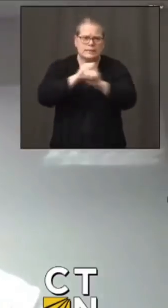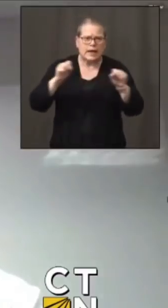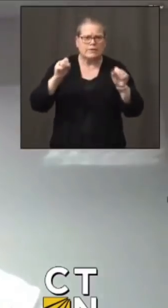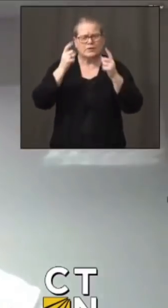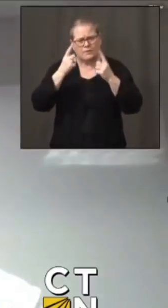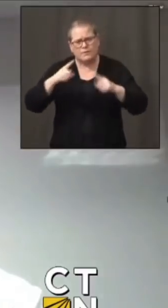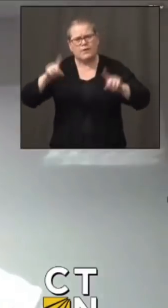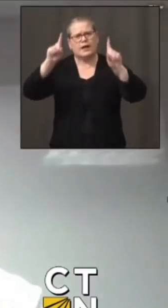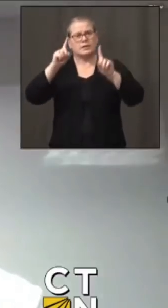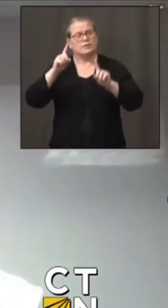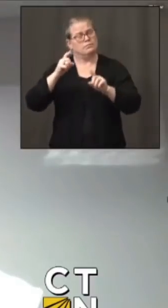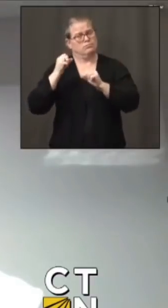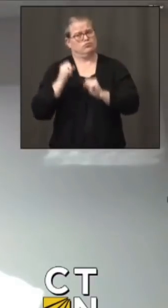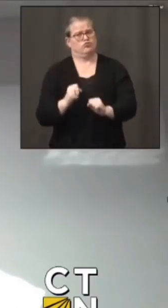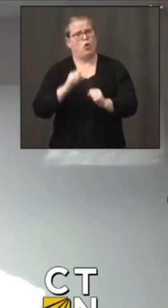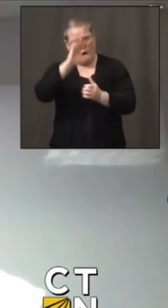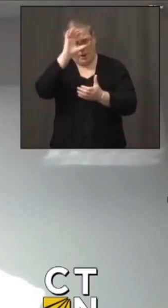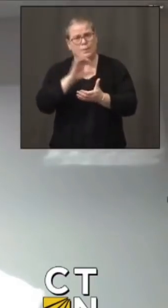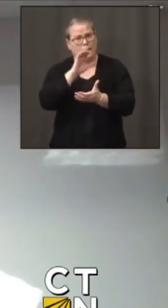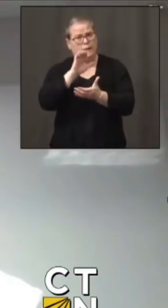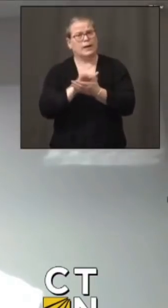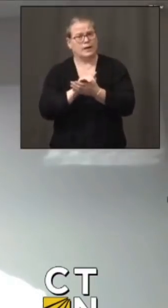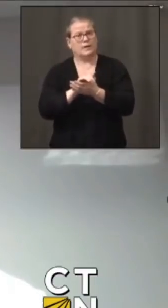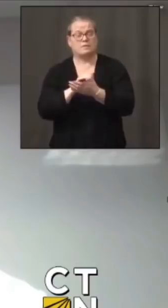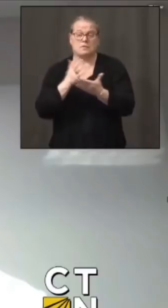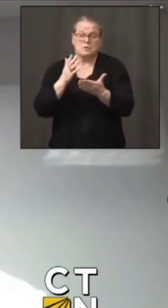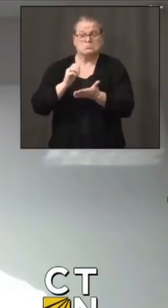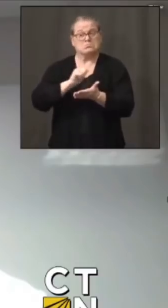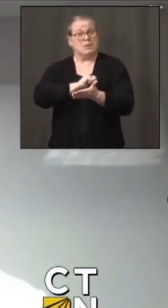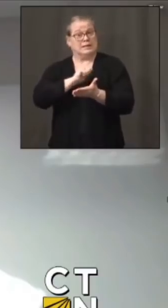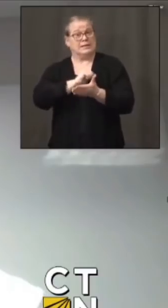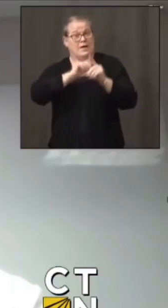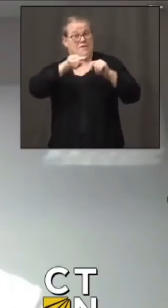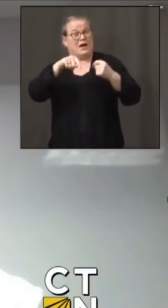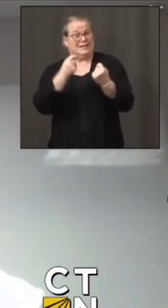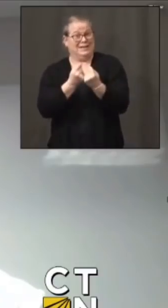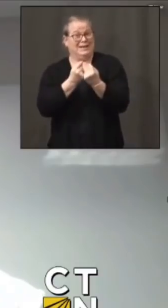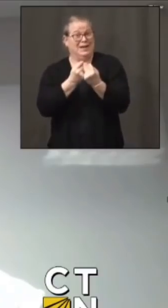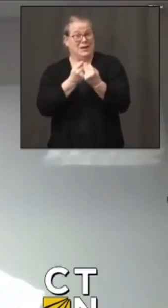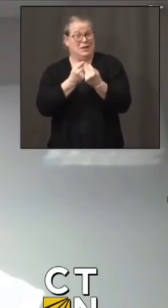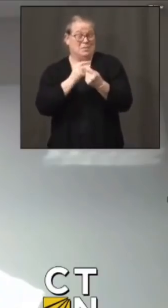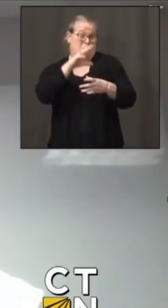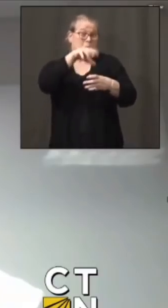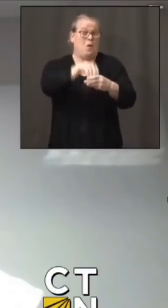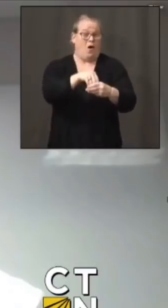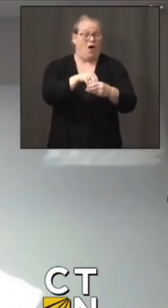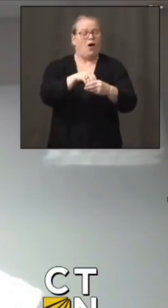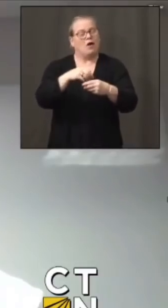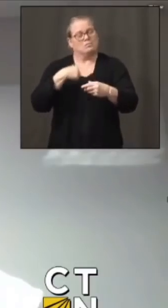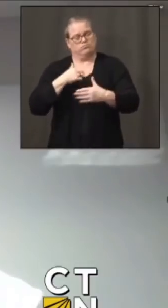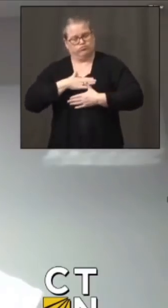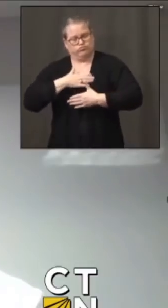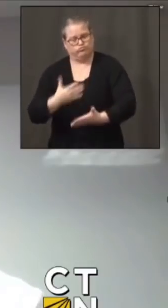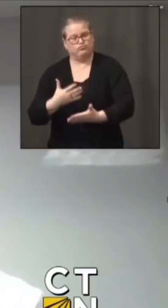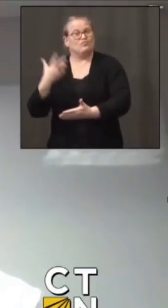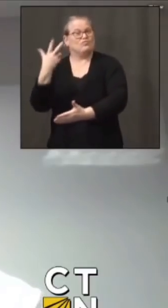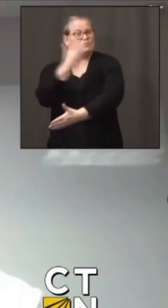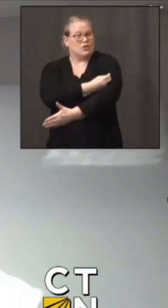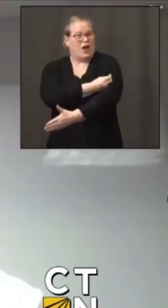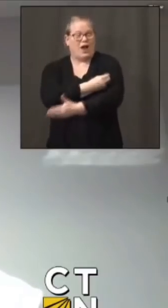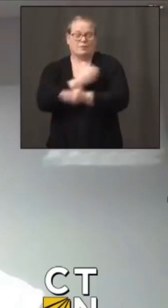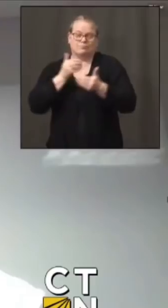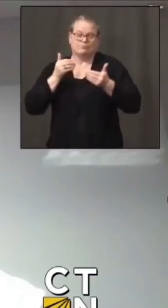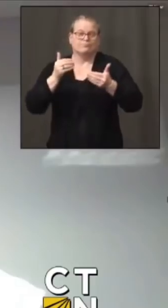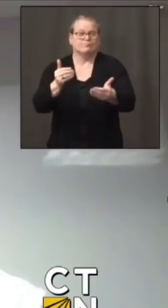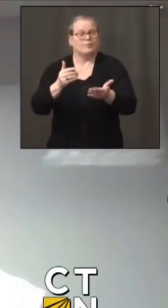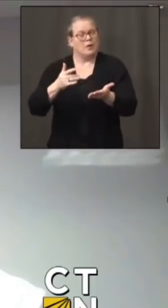we strongly believe in it. And for a member of the team, and I'm sure every member on that team who has advised that we should go ahead with the